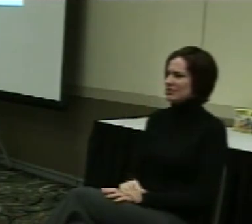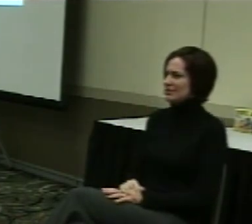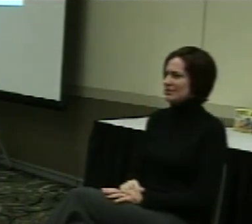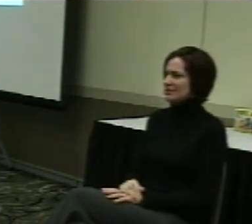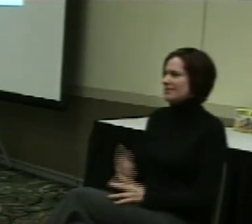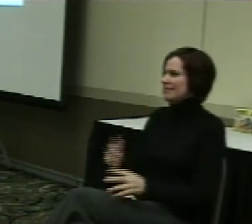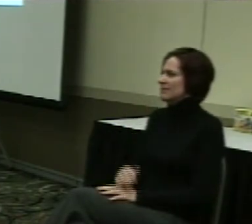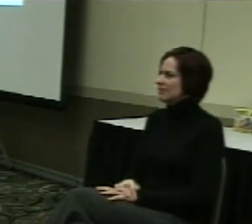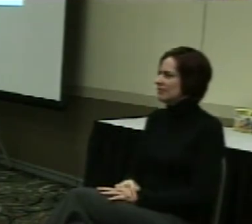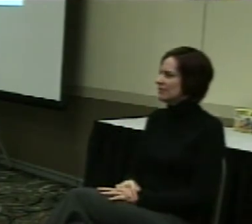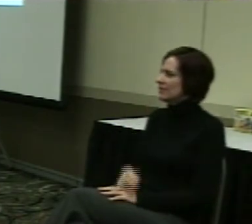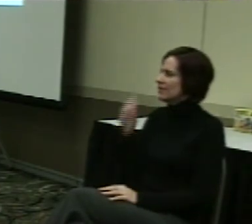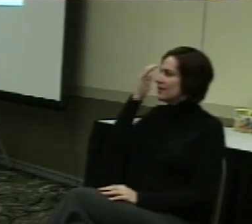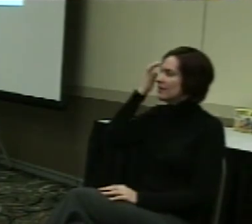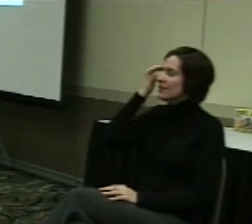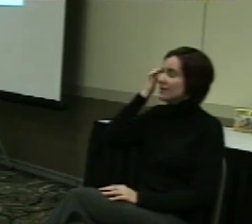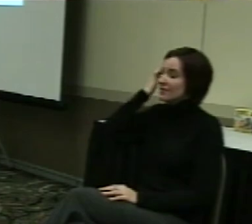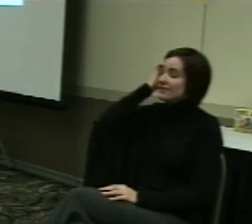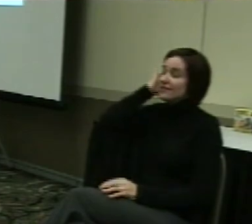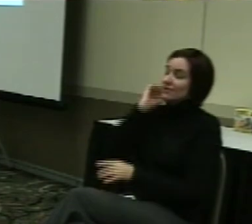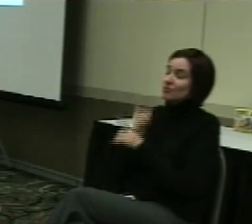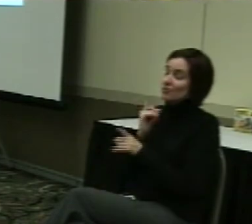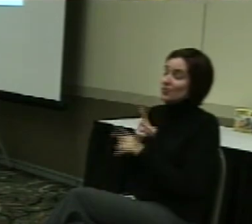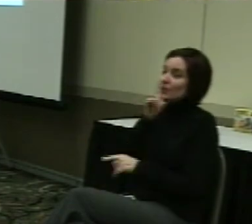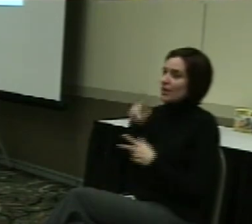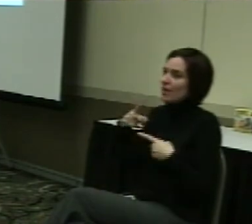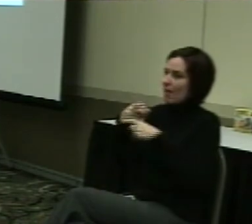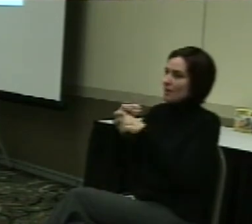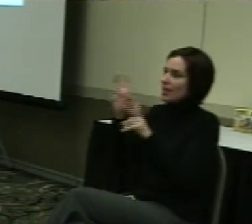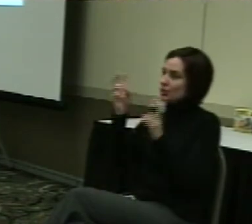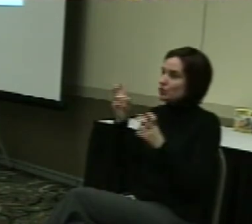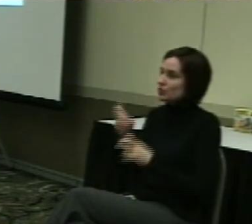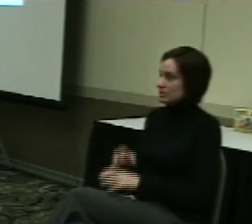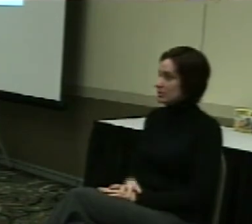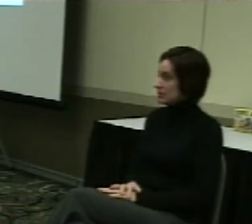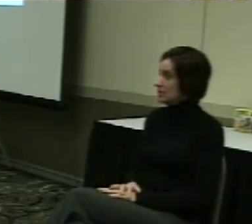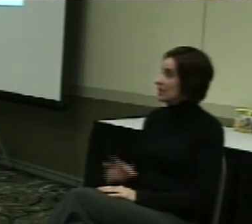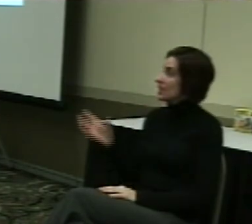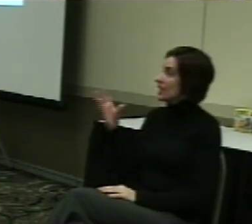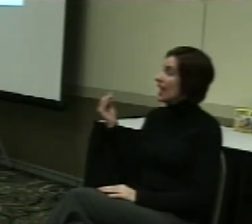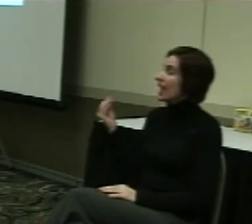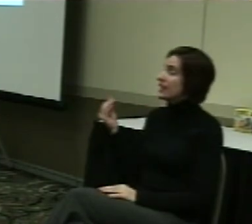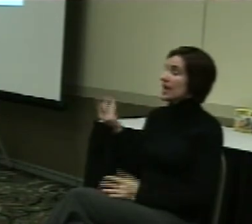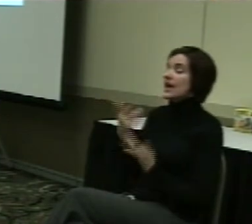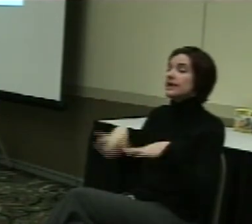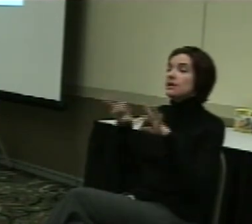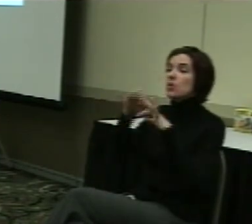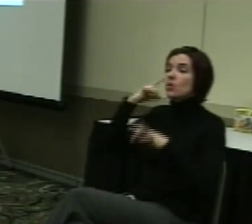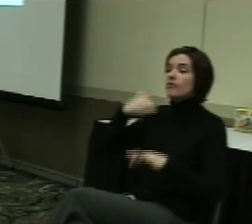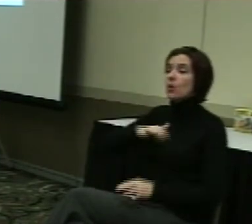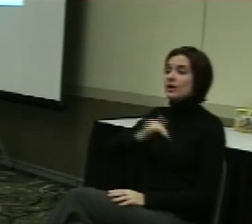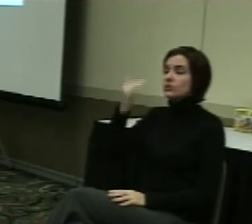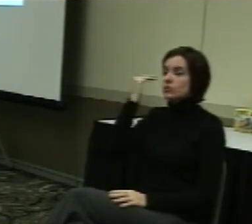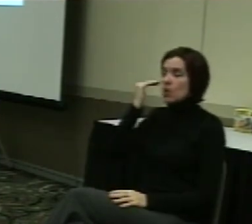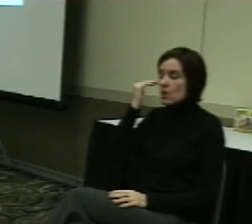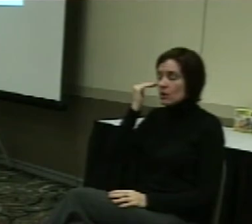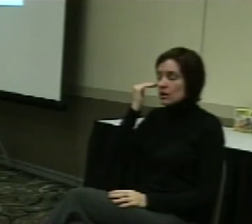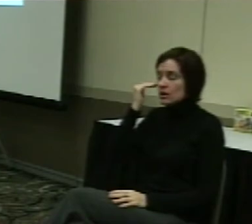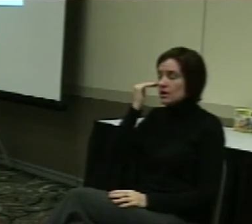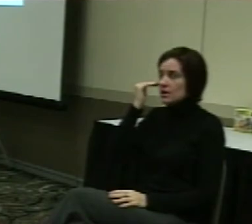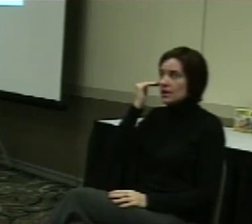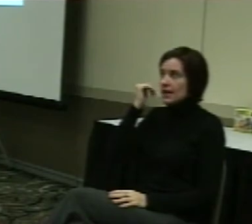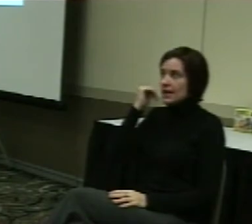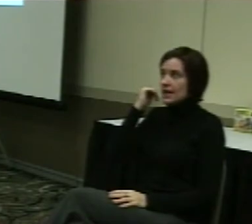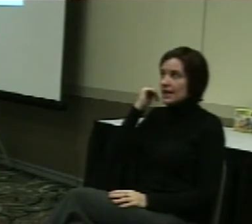Excellent point. These are really complicated issues. And do you know what they're relating to, actually? And it's important for us to know. At least when